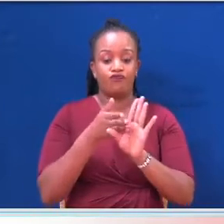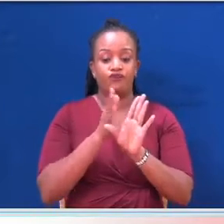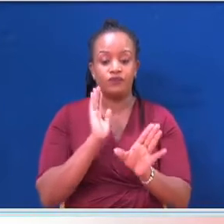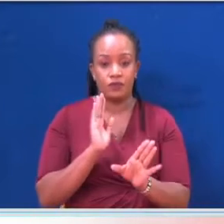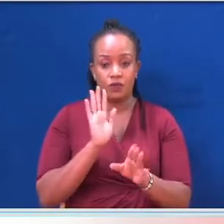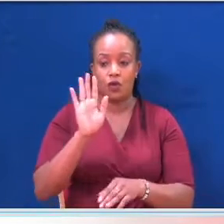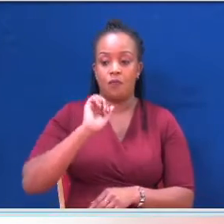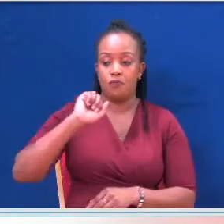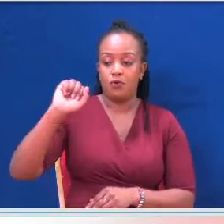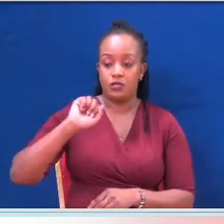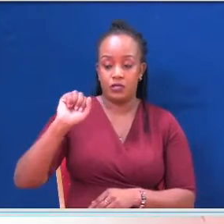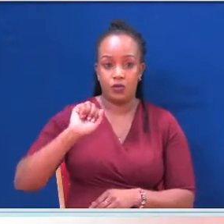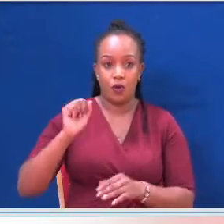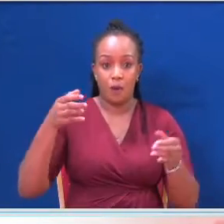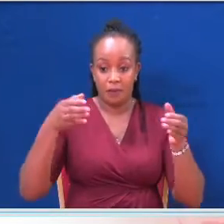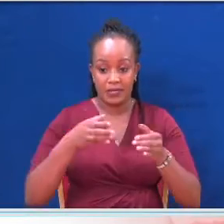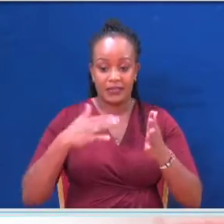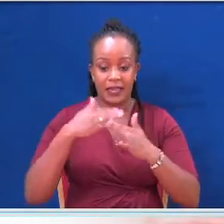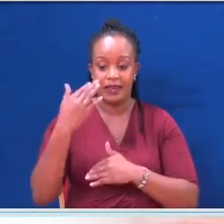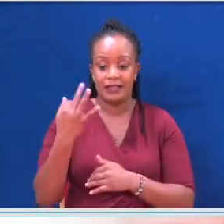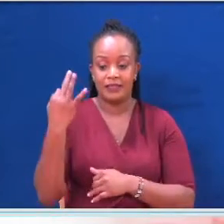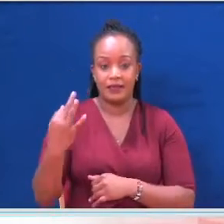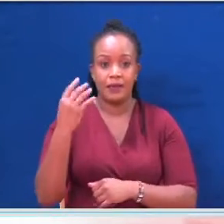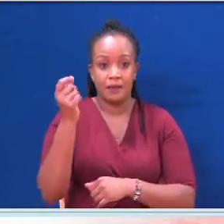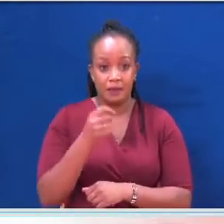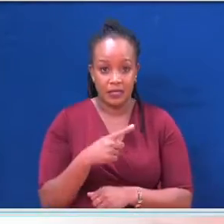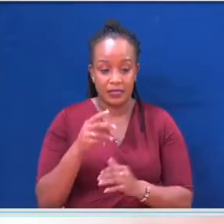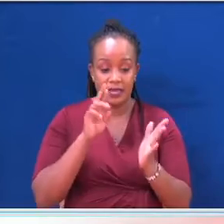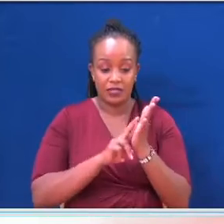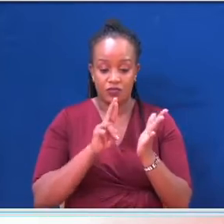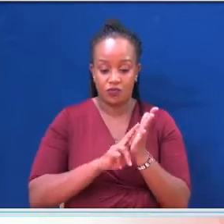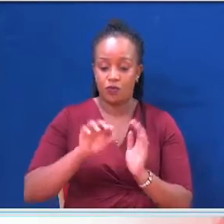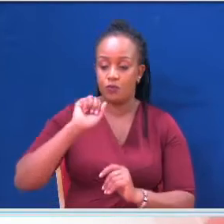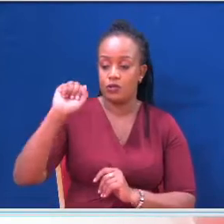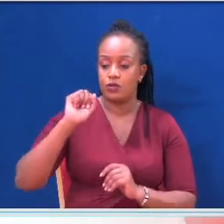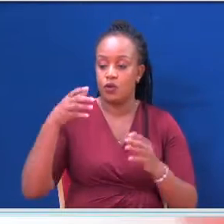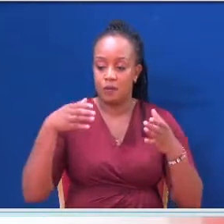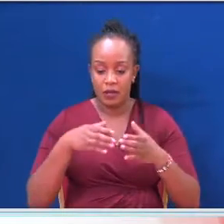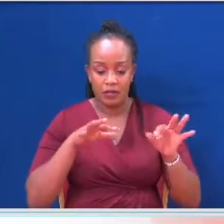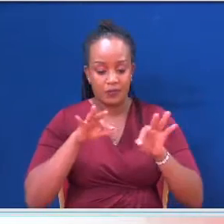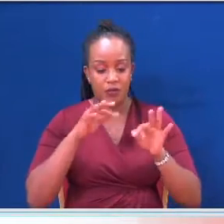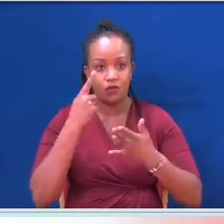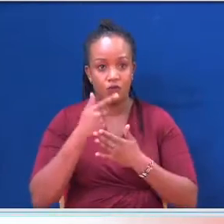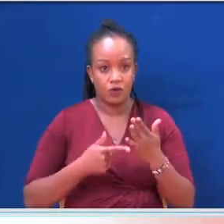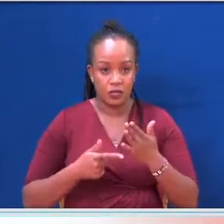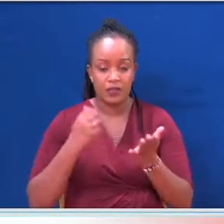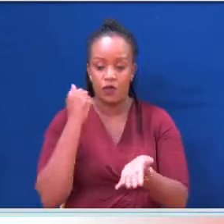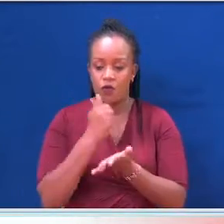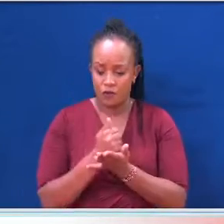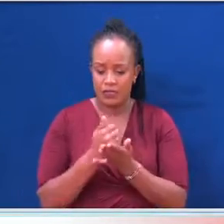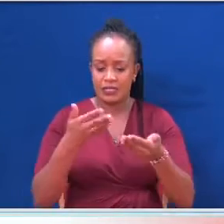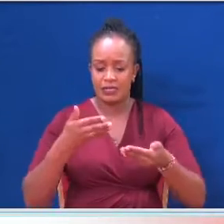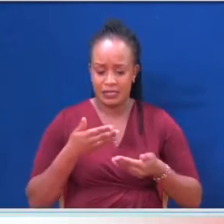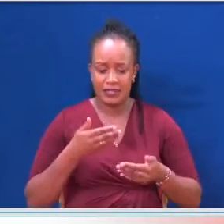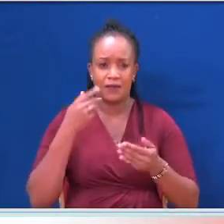consent in the next 3 months. The Registrar of Political Parties, Anne Ritu, says her office received millions of complaints